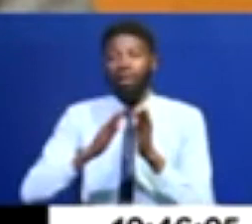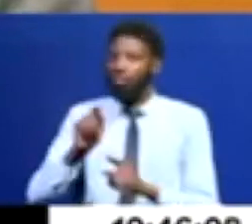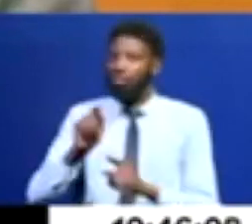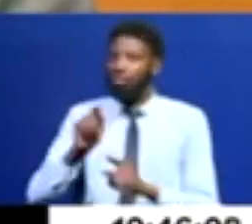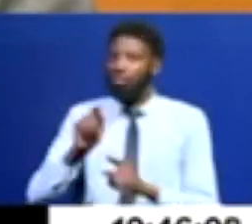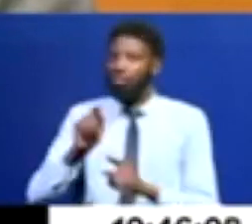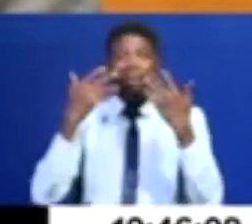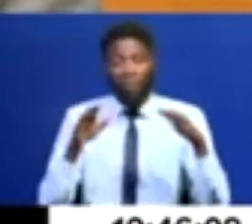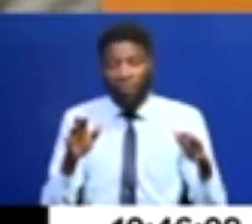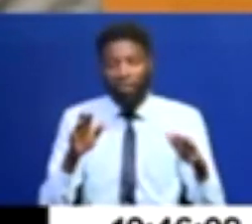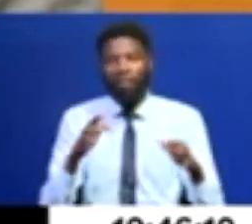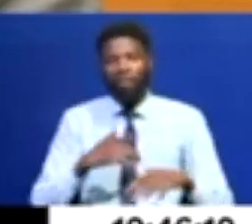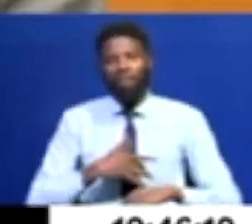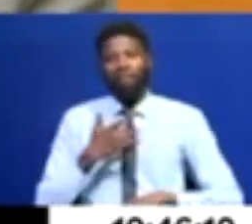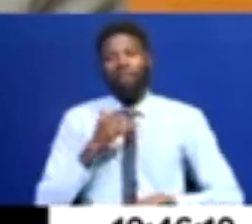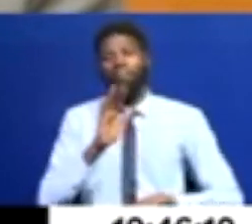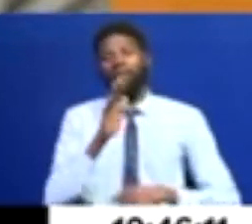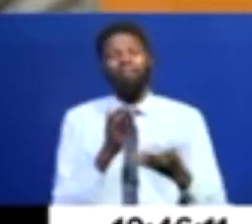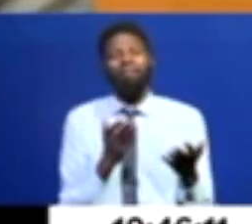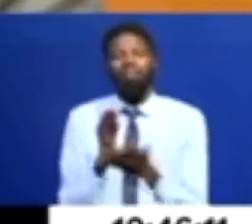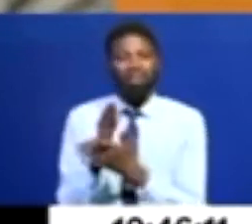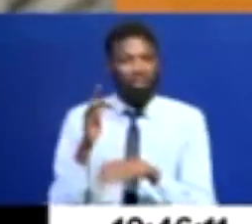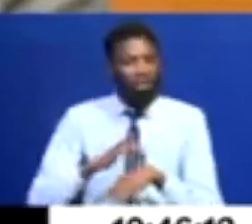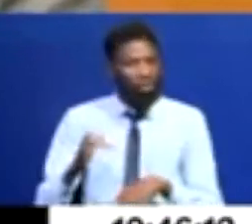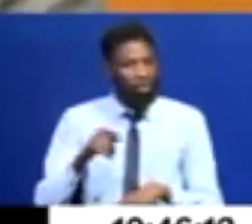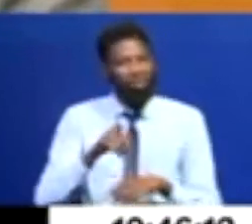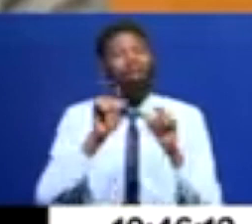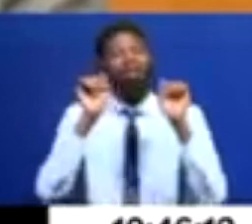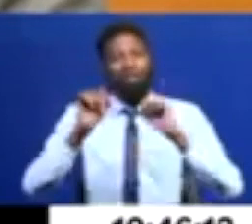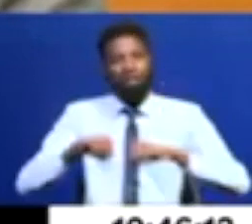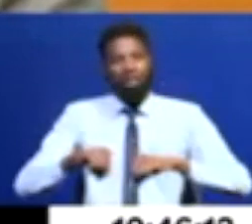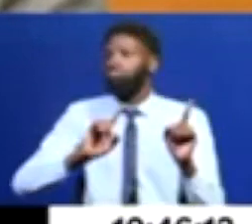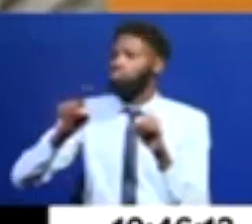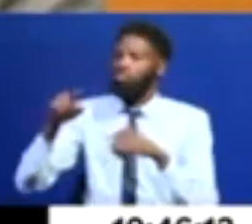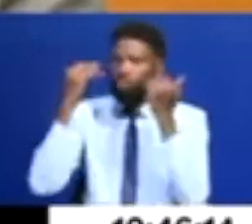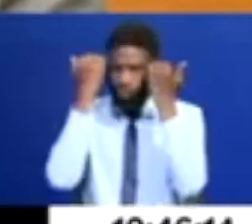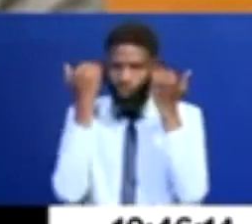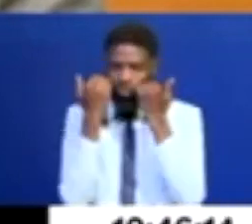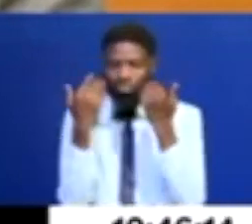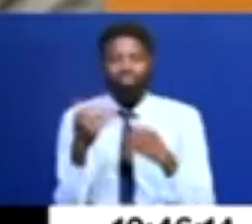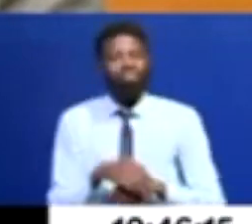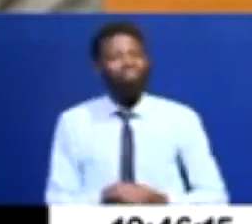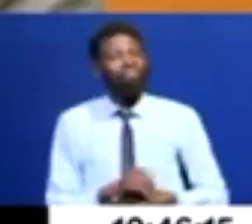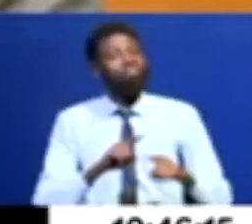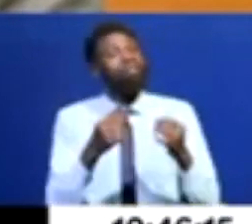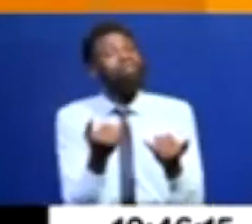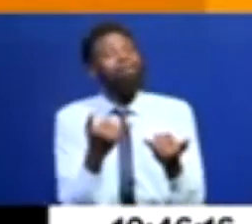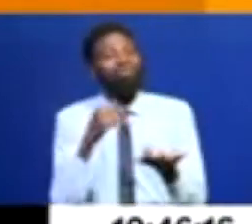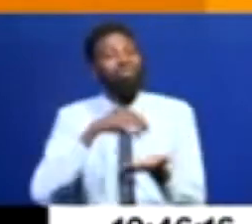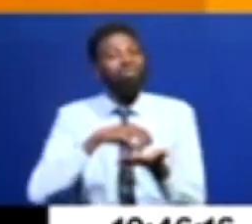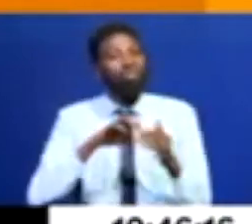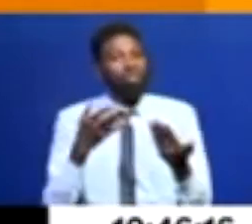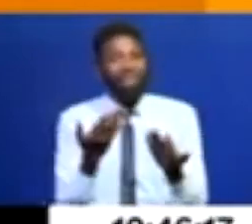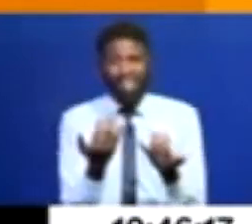go to court, you can go and fight against that. Mm-hmm. But as it is now, because now it is a bill, it